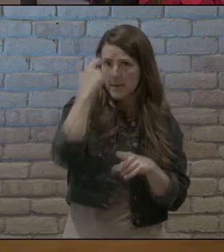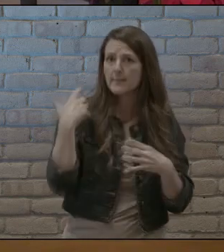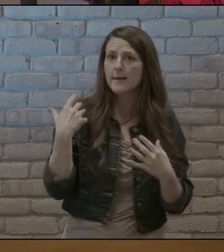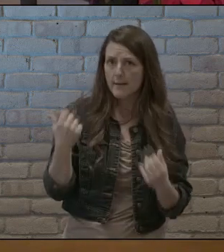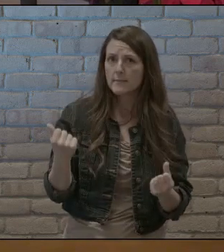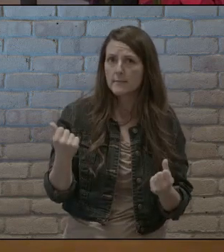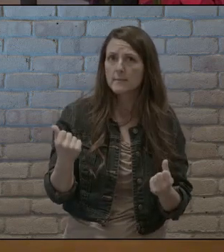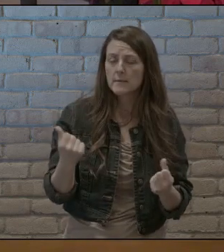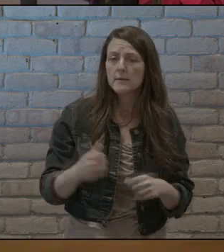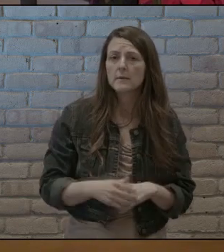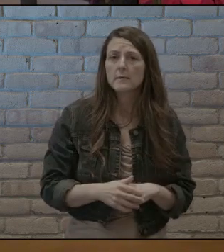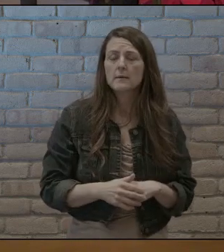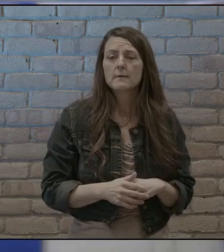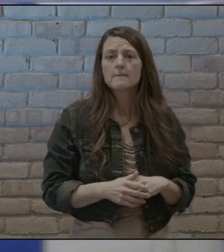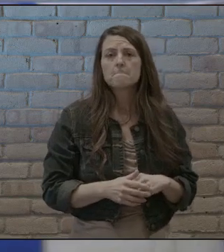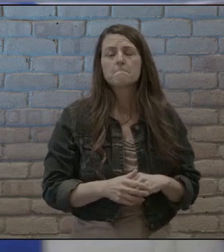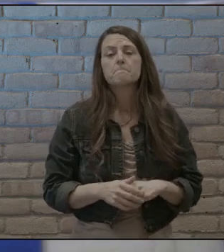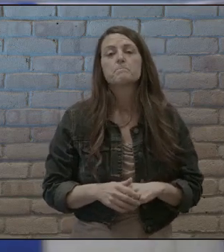dangerous ways.